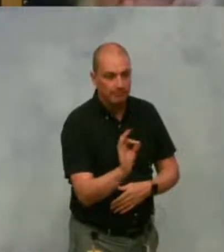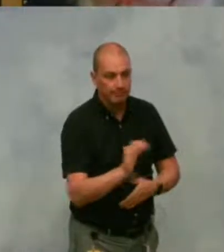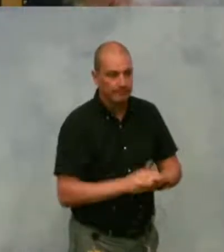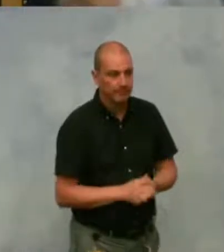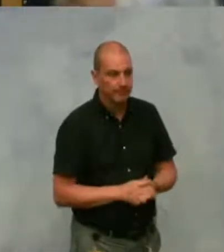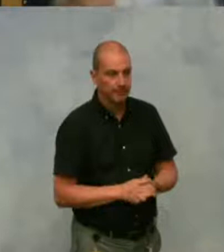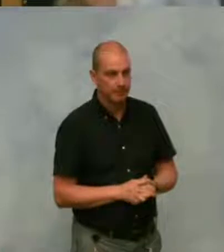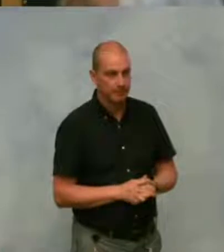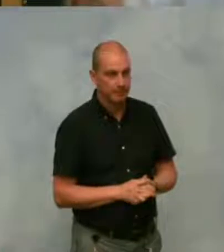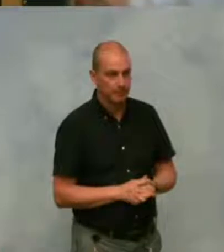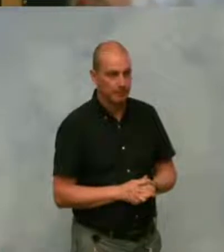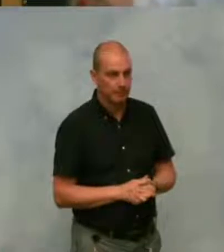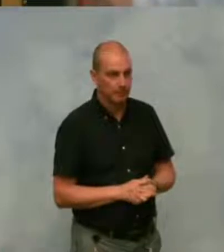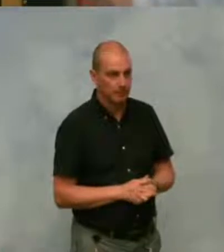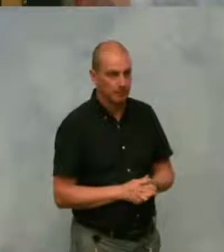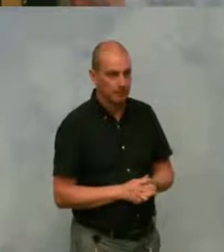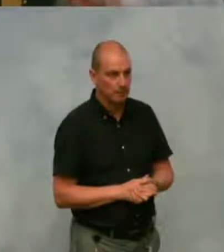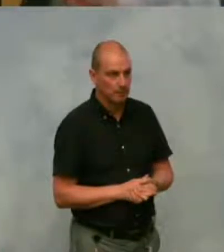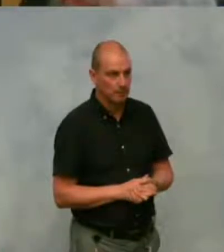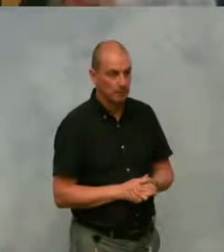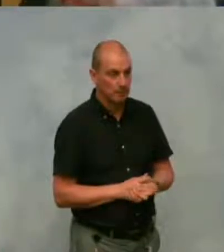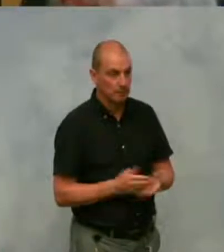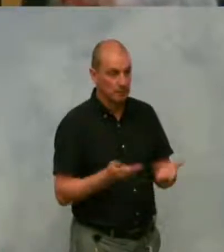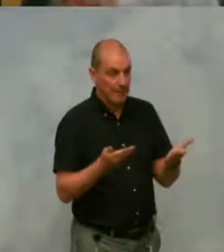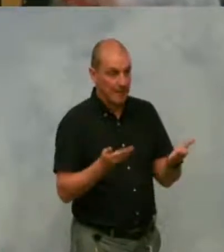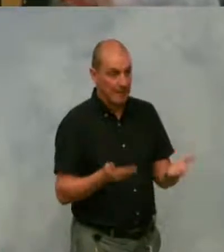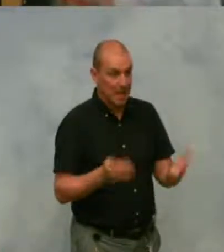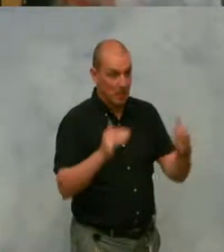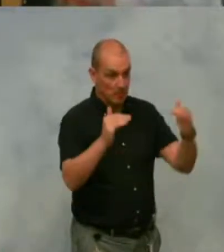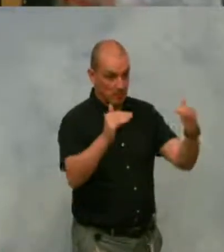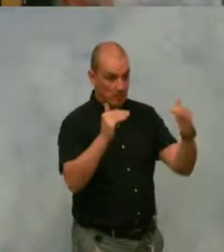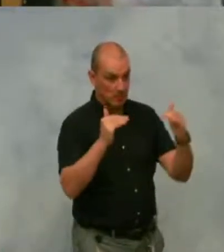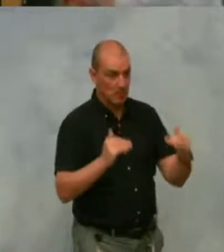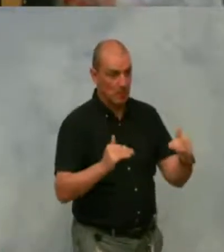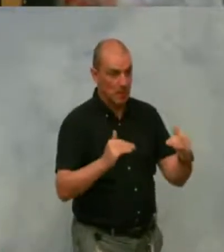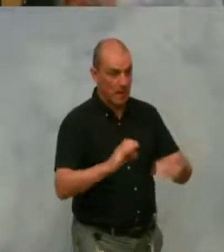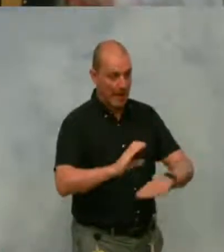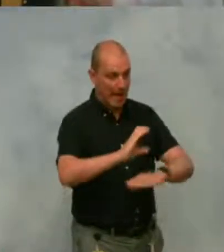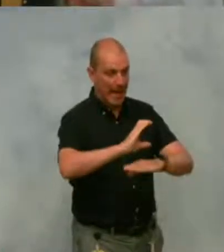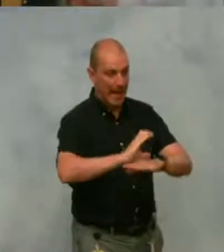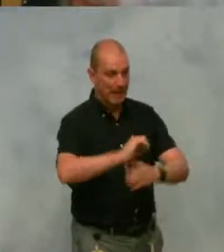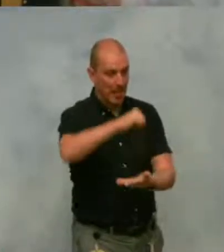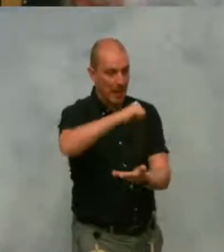Agreed. Moving on to Capital Budget Monitoring